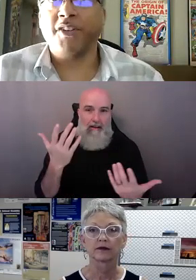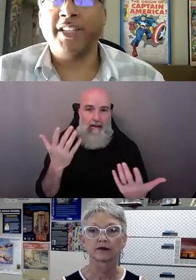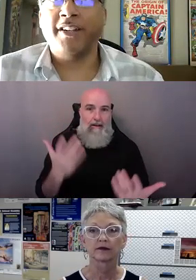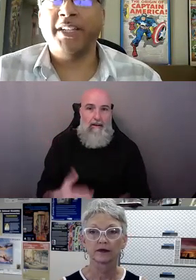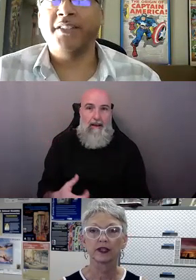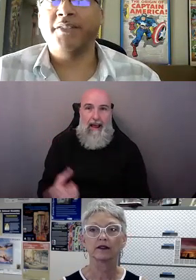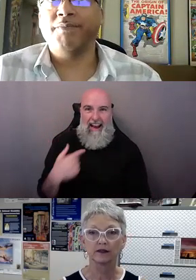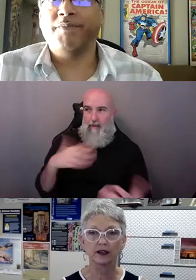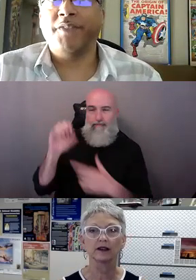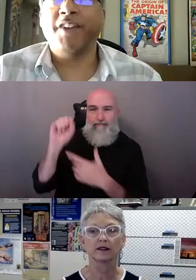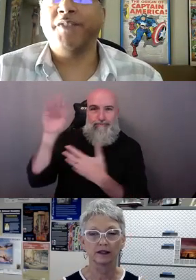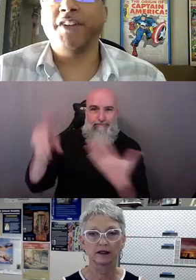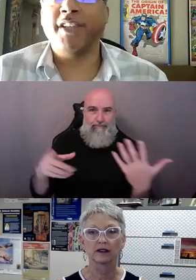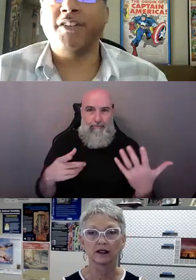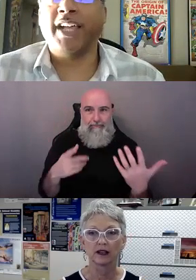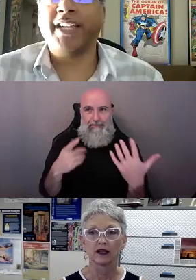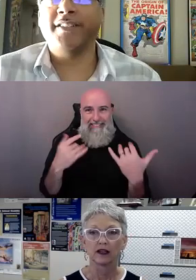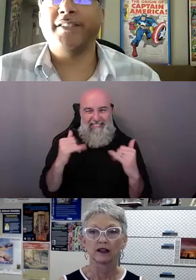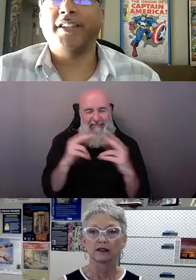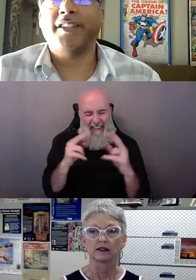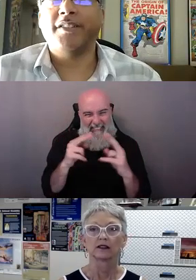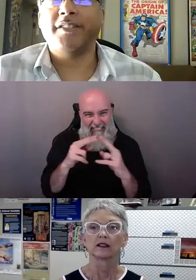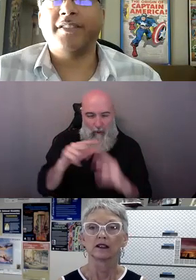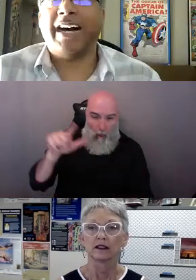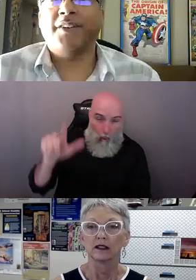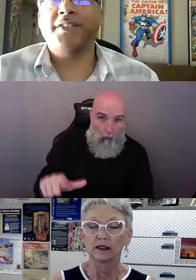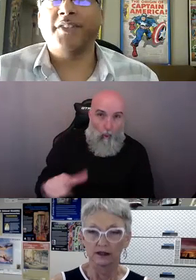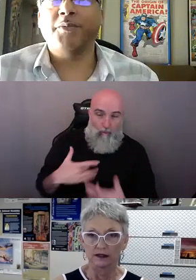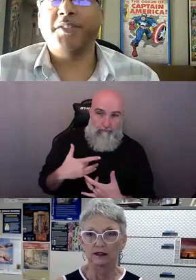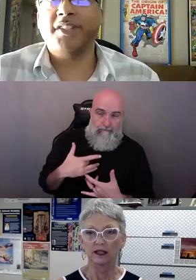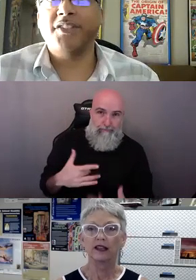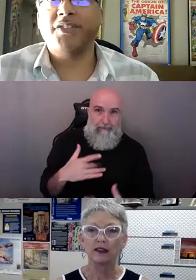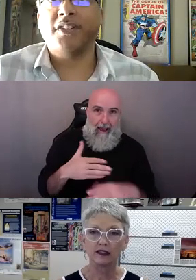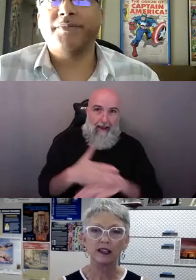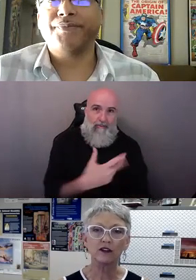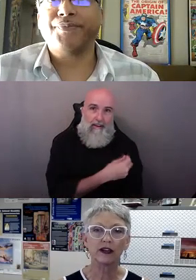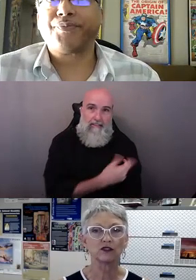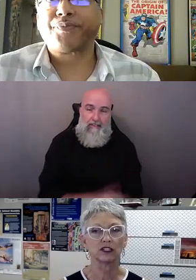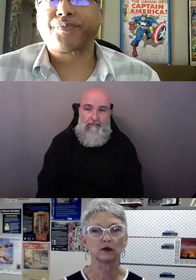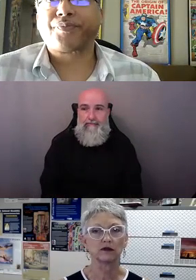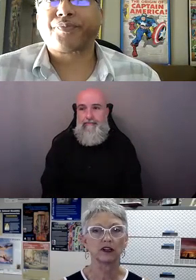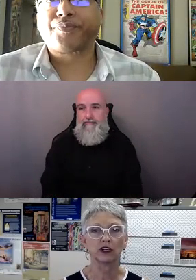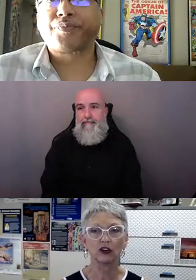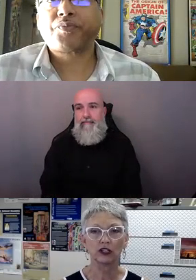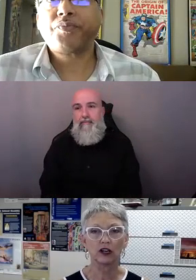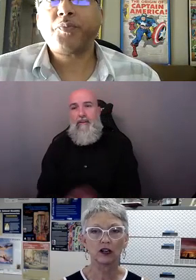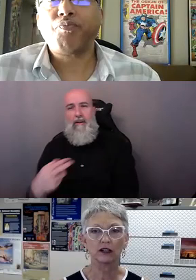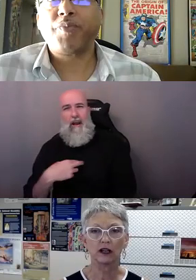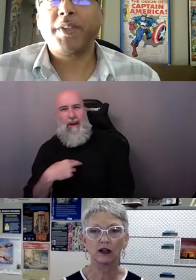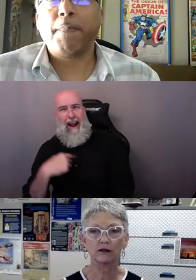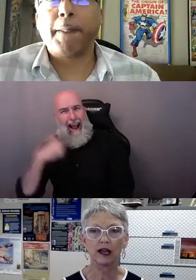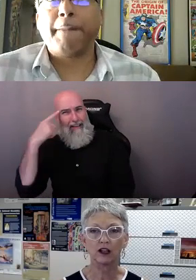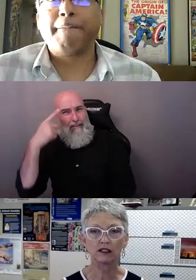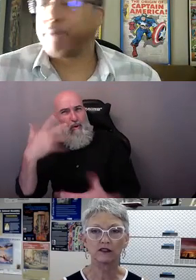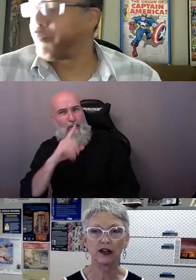numbers earlier. I mean, they're very, very low, like in the thousands of a percentage. And I think you answered this one very early